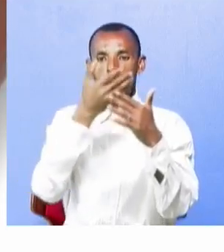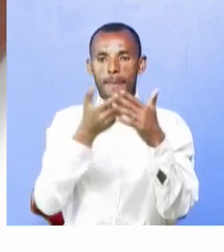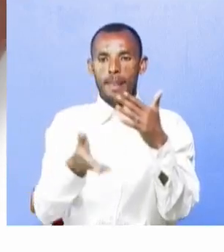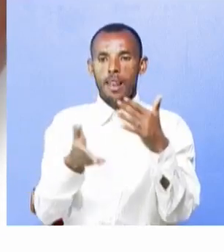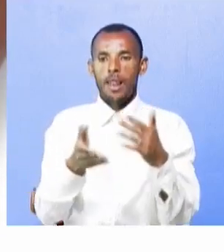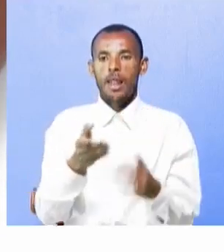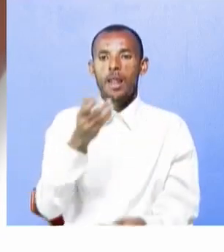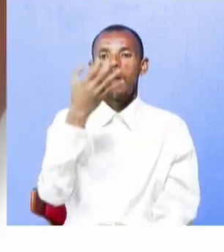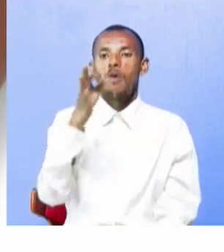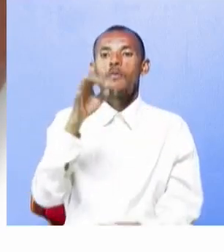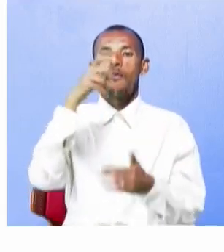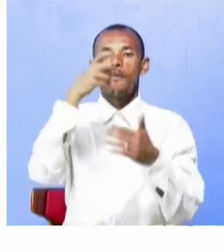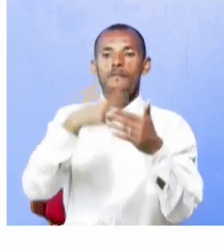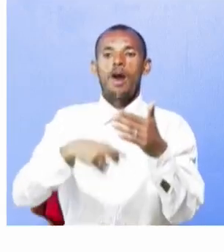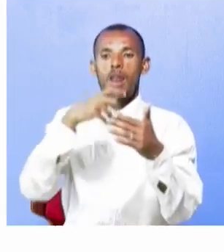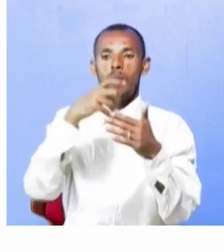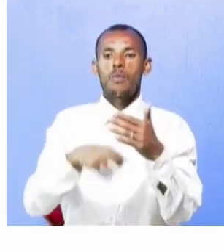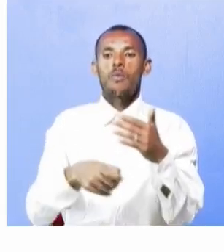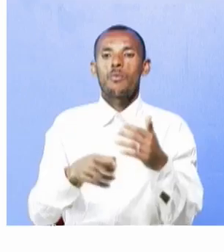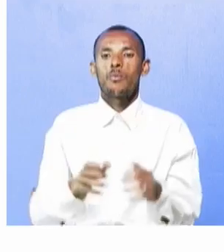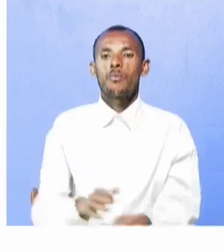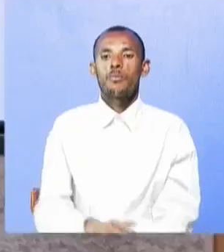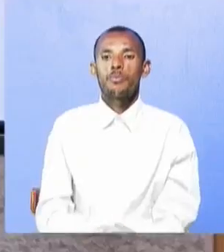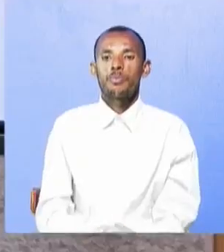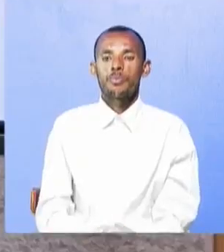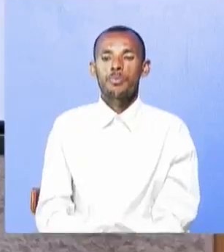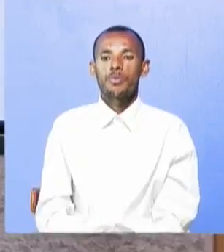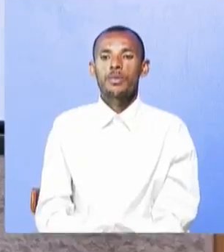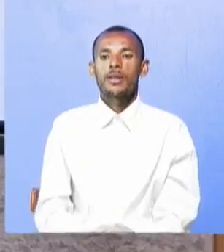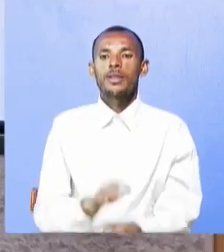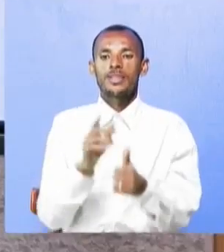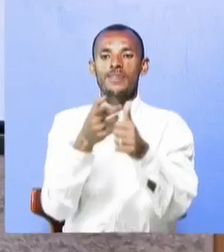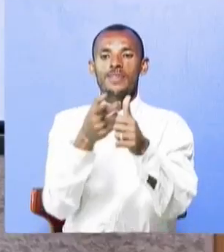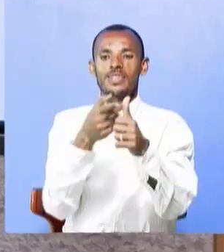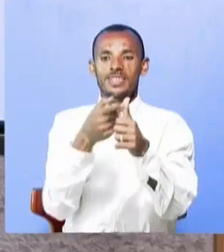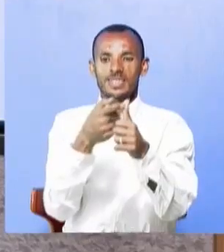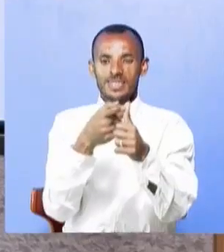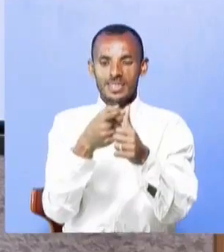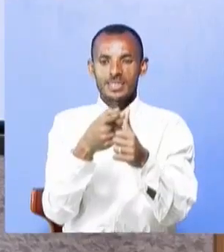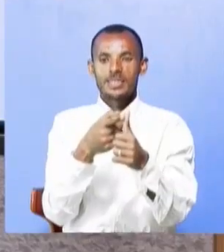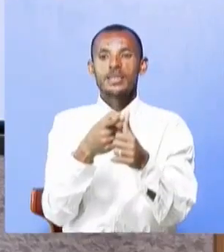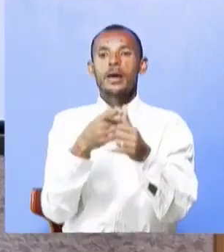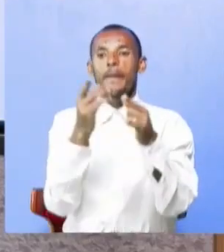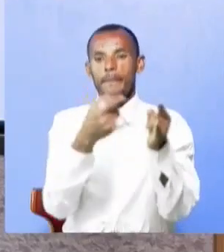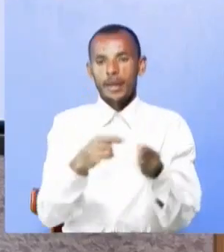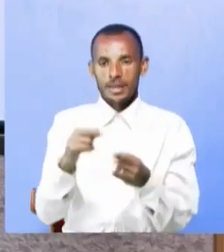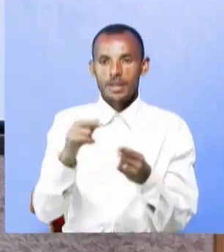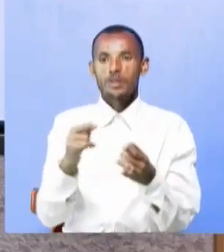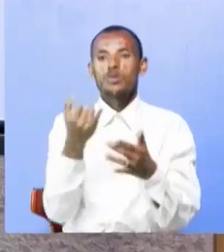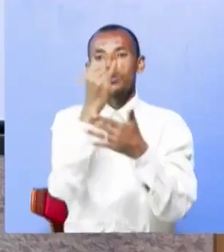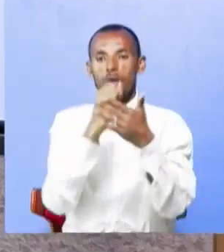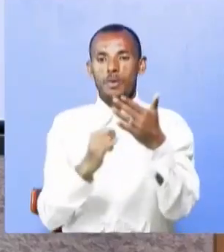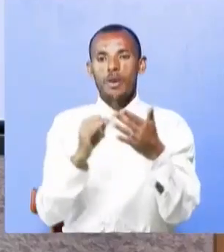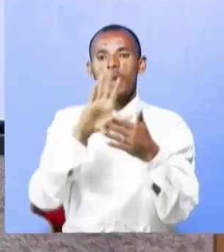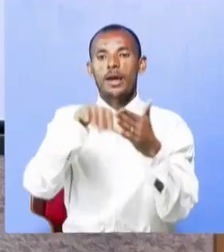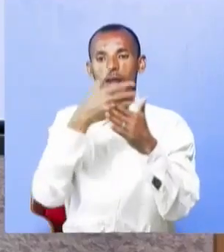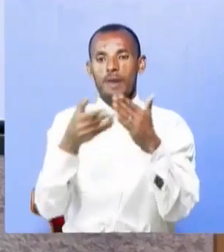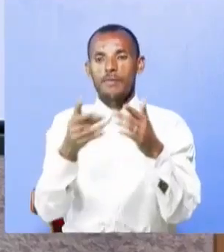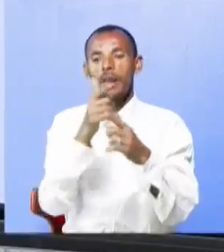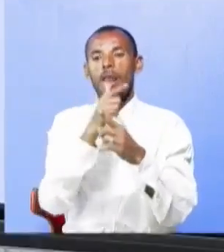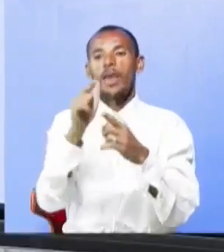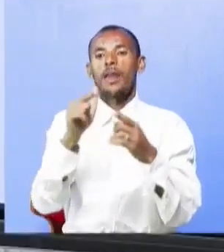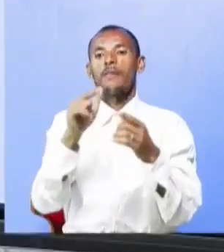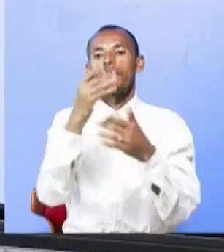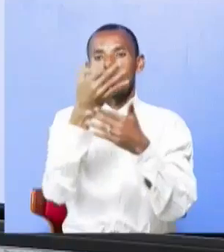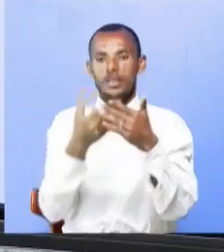of values. Okay, the first method that we use to sketch the graph of a linear function